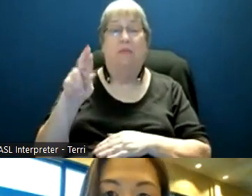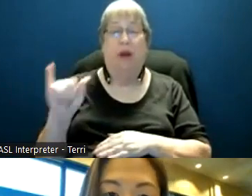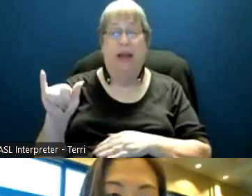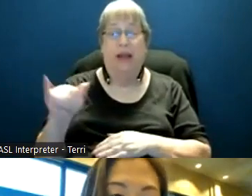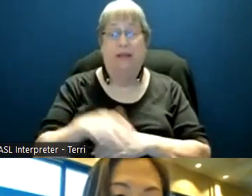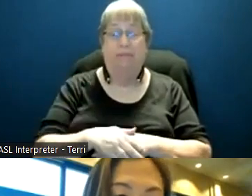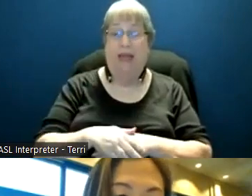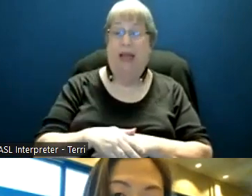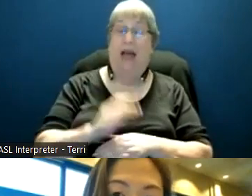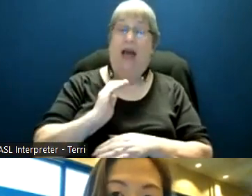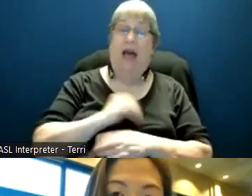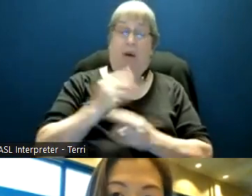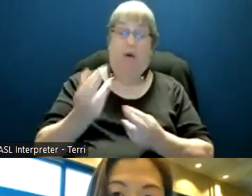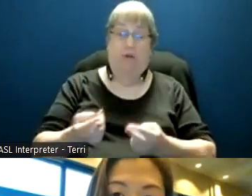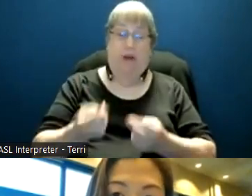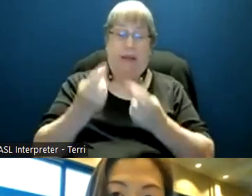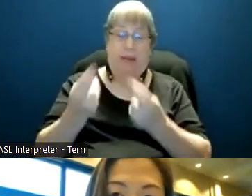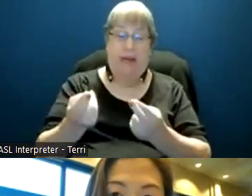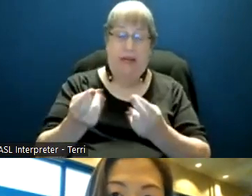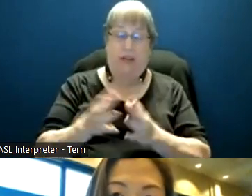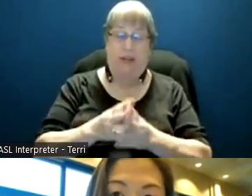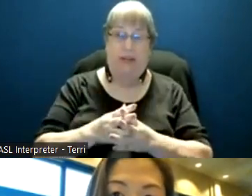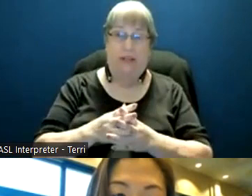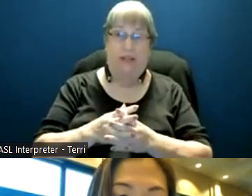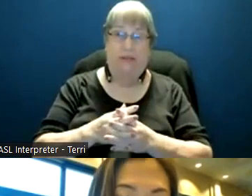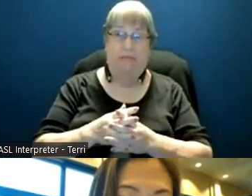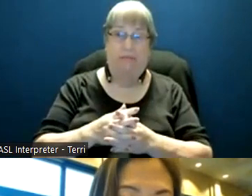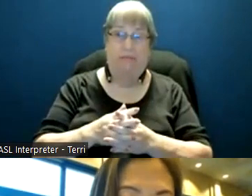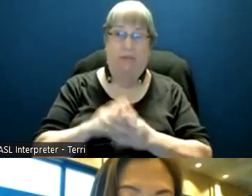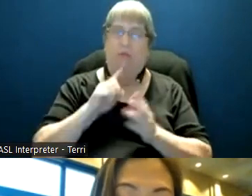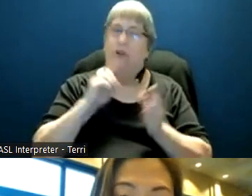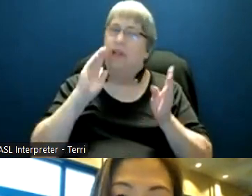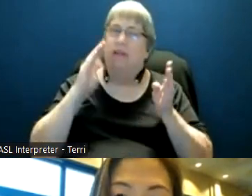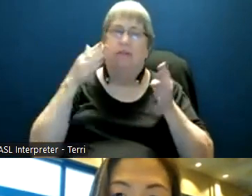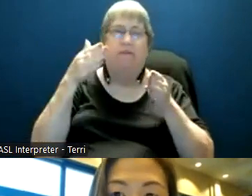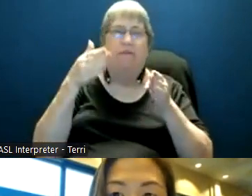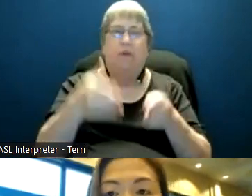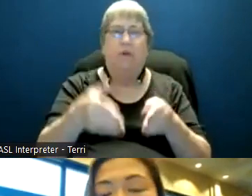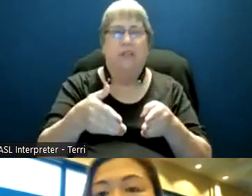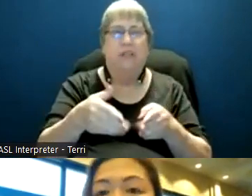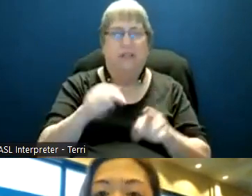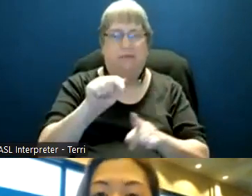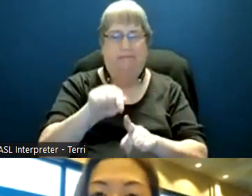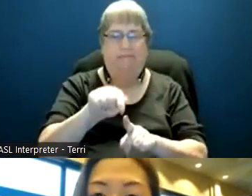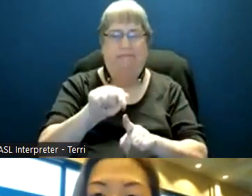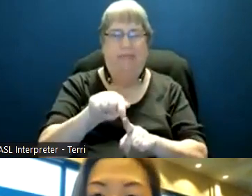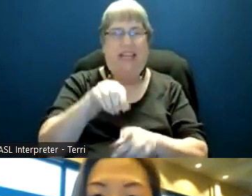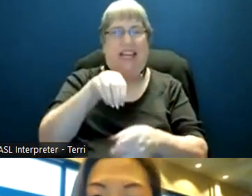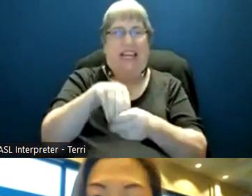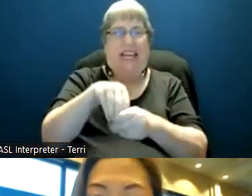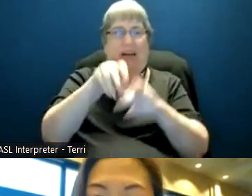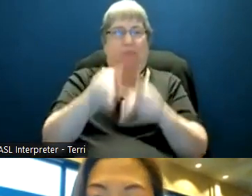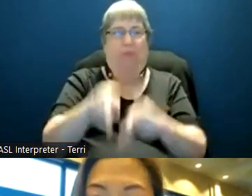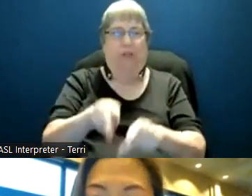Our recommendations were very focused really on in-person contacts